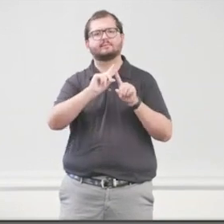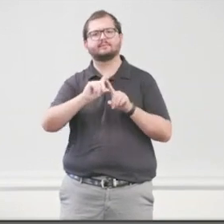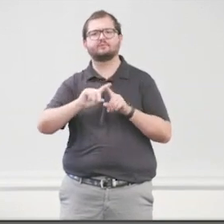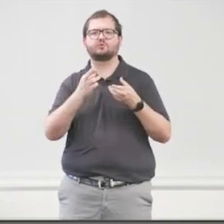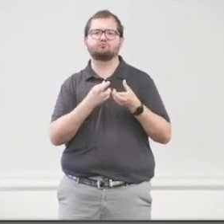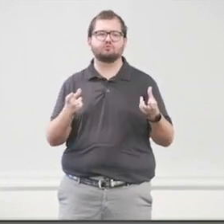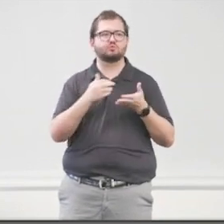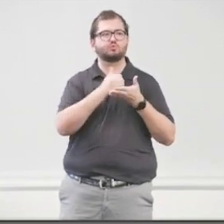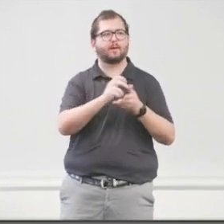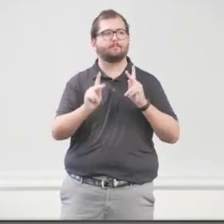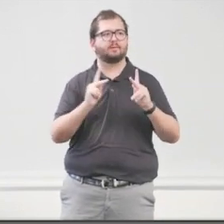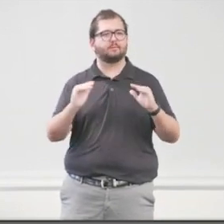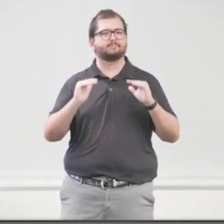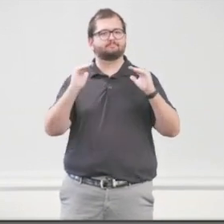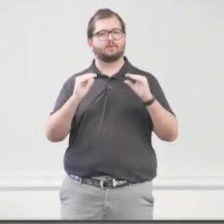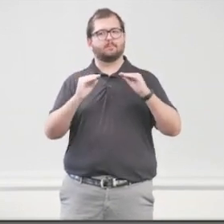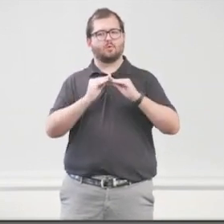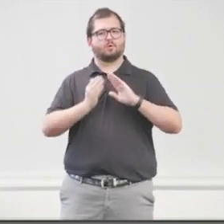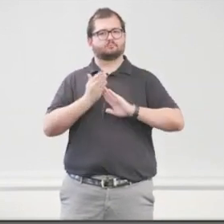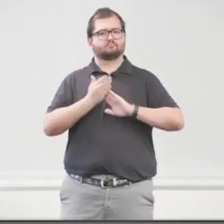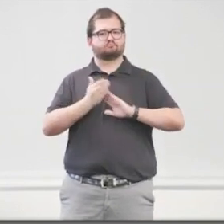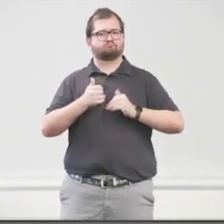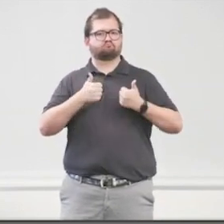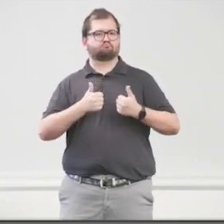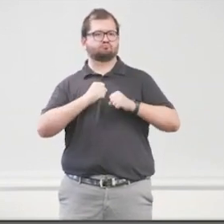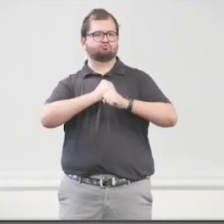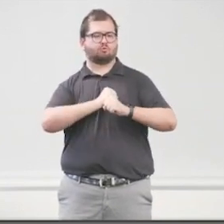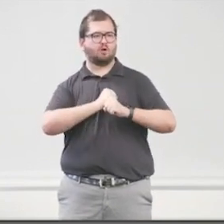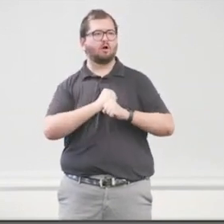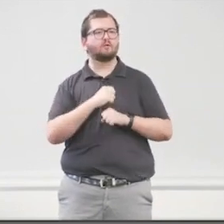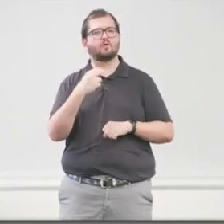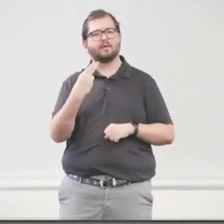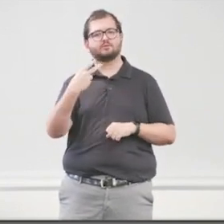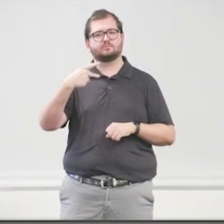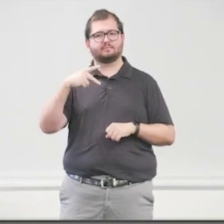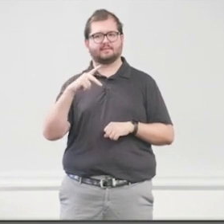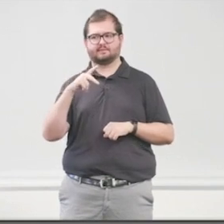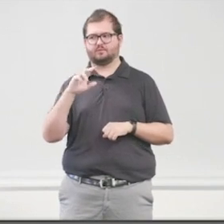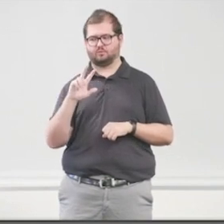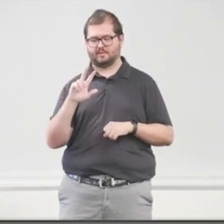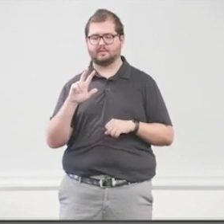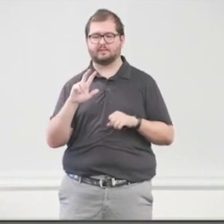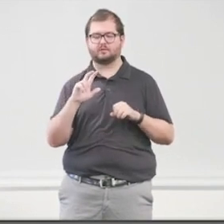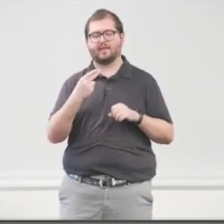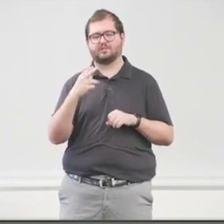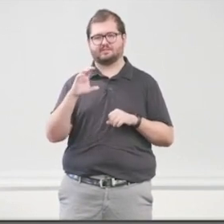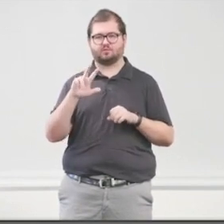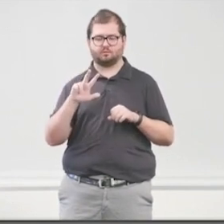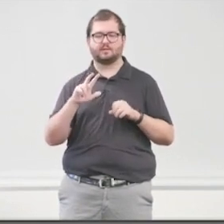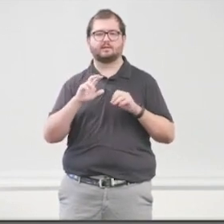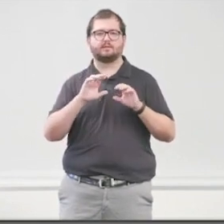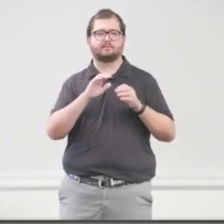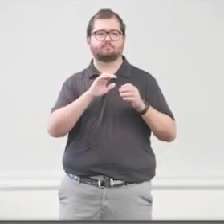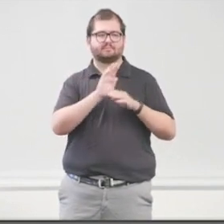in terms of operational resilience and cybersecurity hygiene for HPH entities throughout the nation. Today, I'm actually